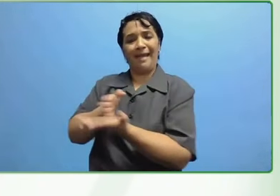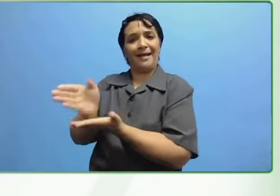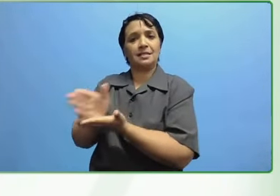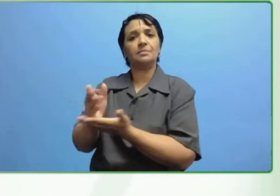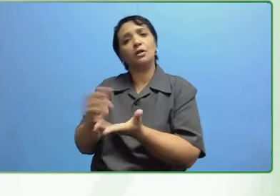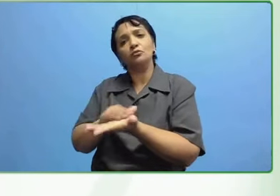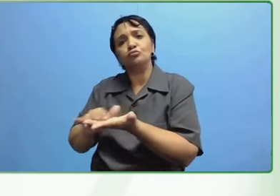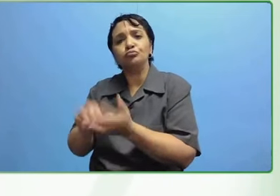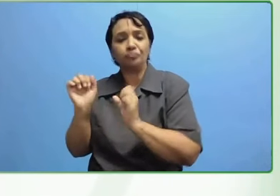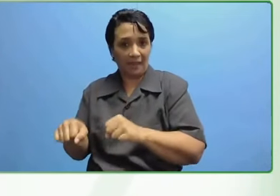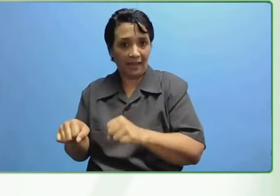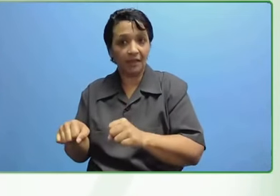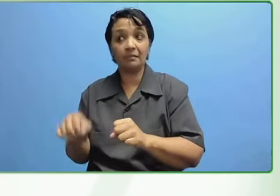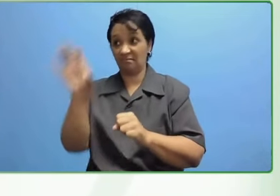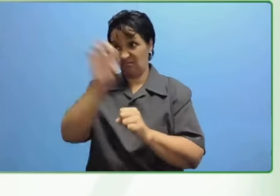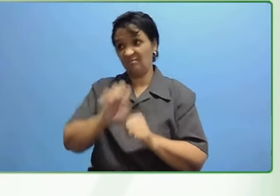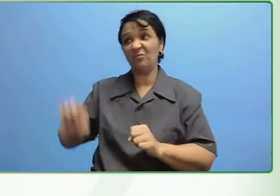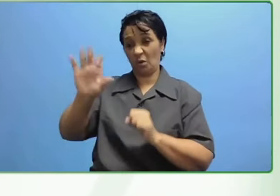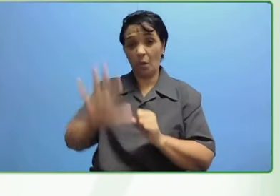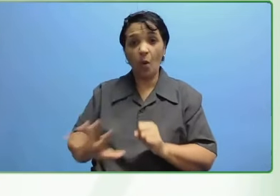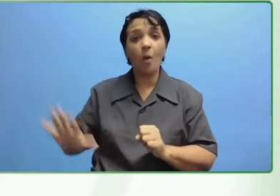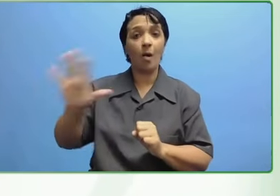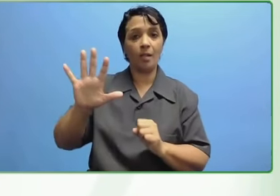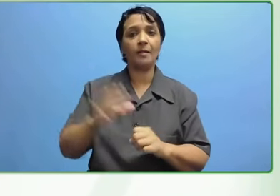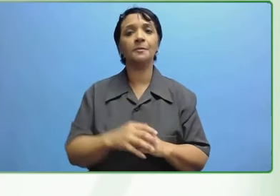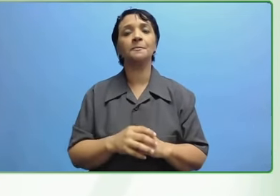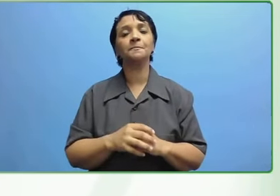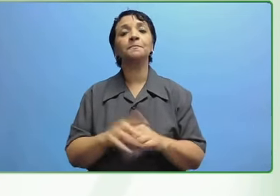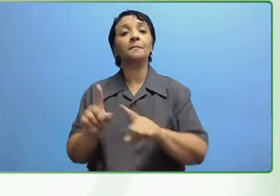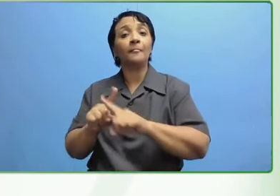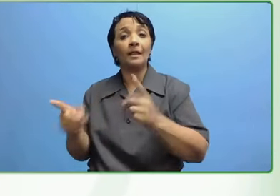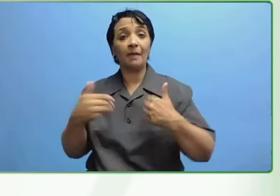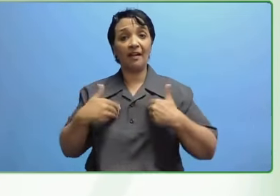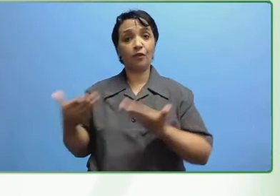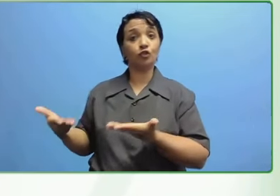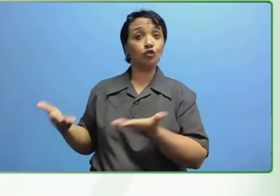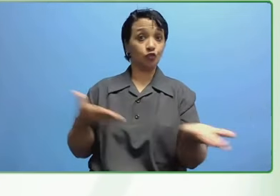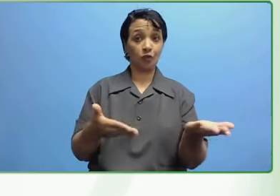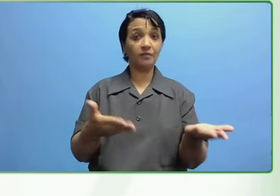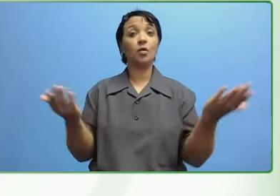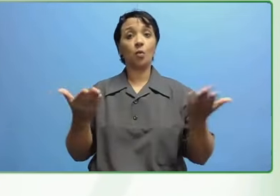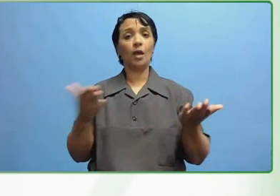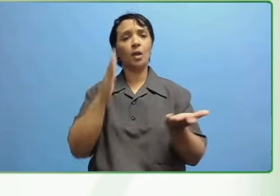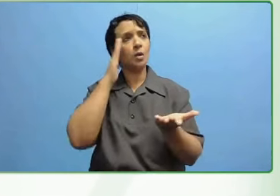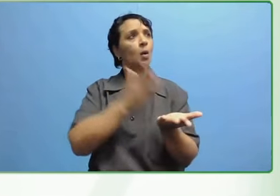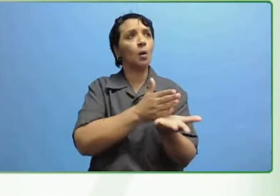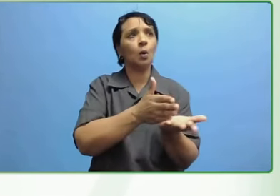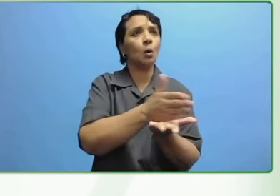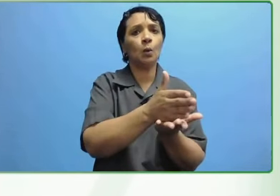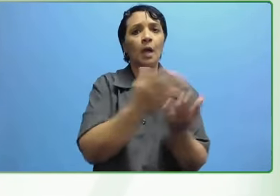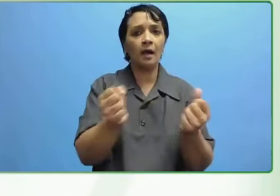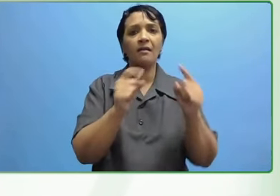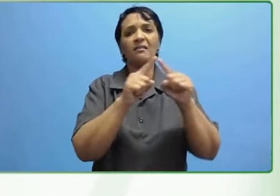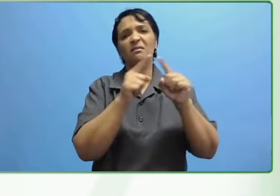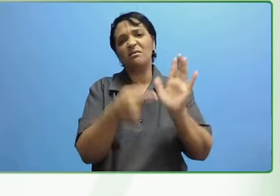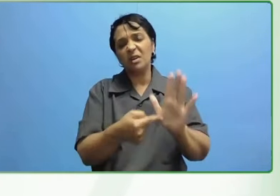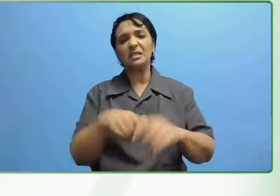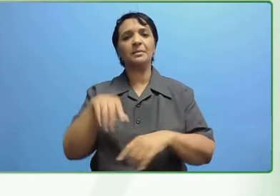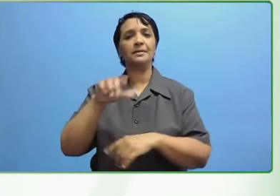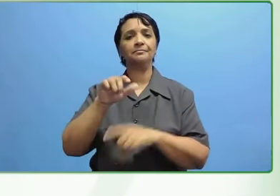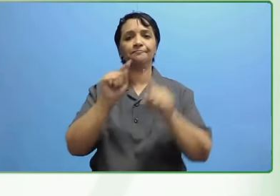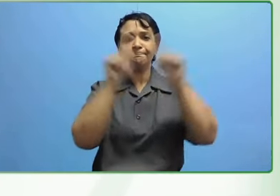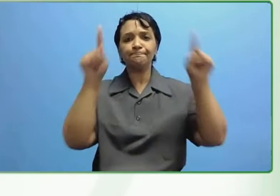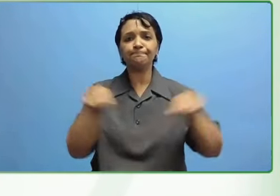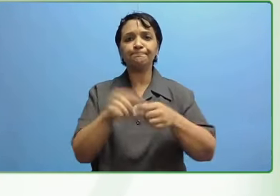Some also terminals dedicated to the services in the directive, which is ATMs, we're talking about